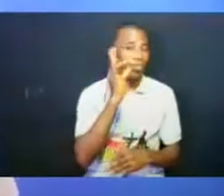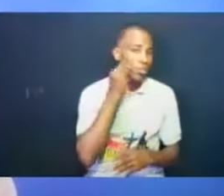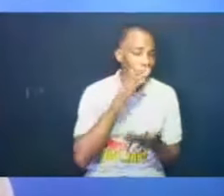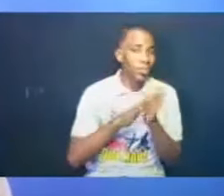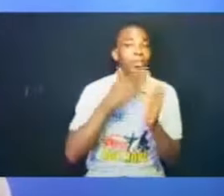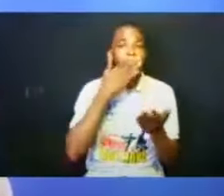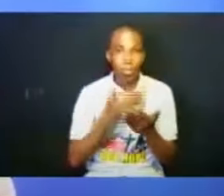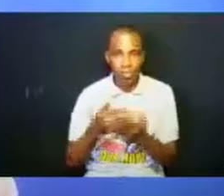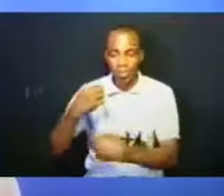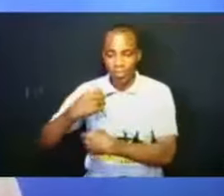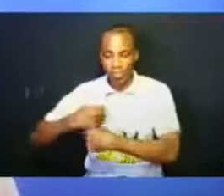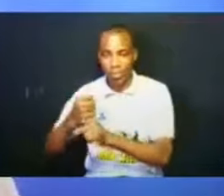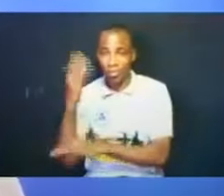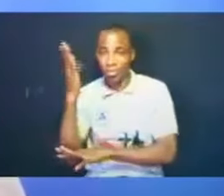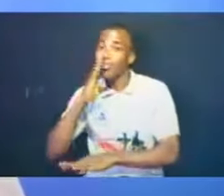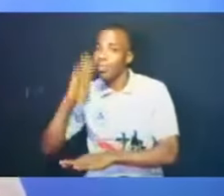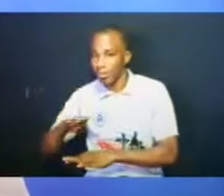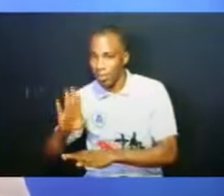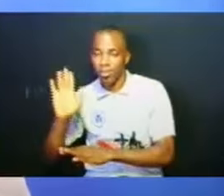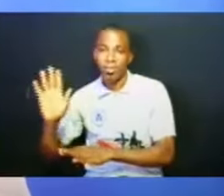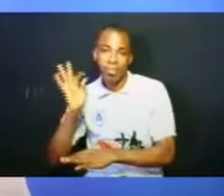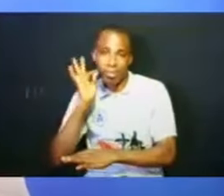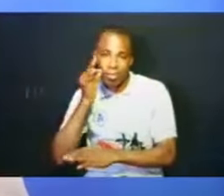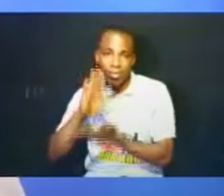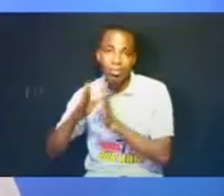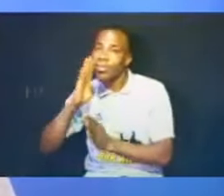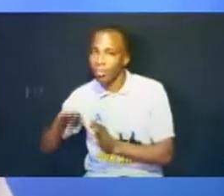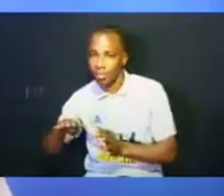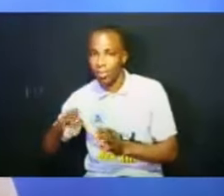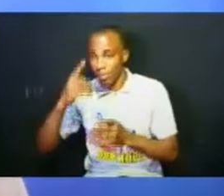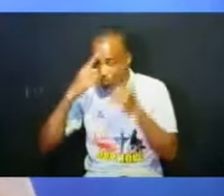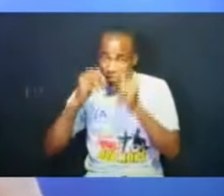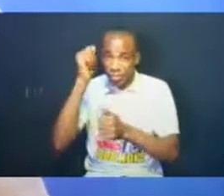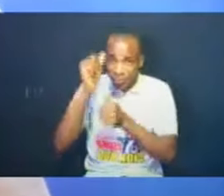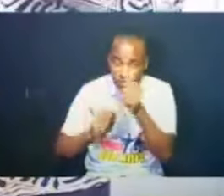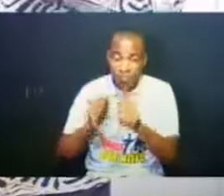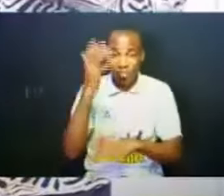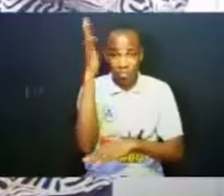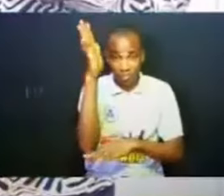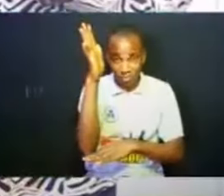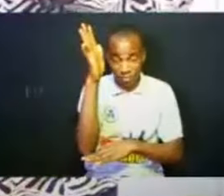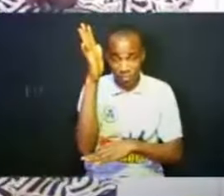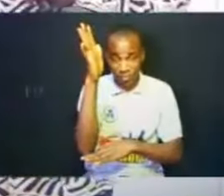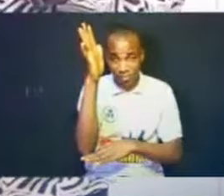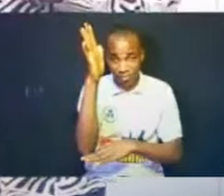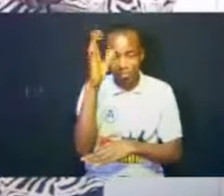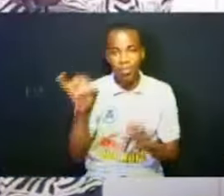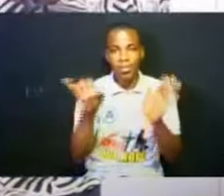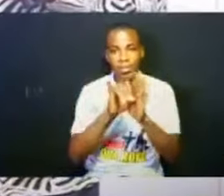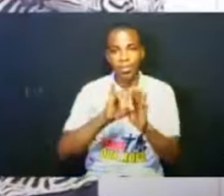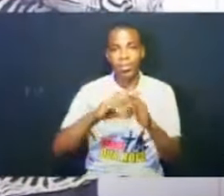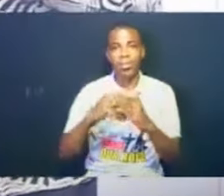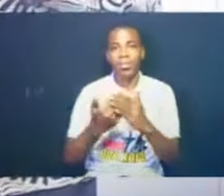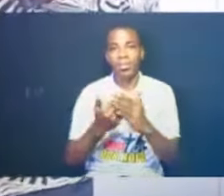fruit will be bad. For a tree is recognized by its fruit. Mumma duano enye duapa,